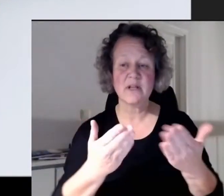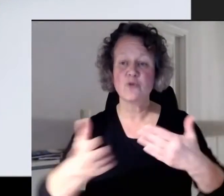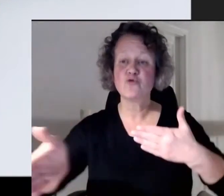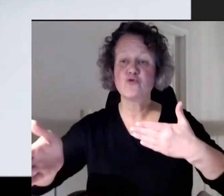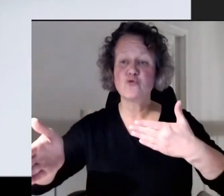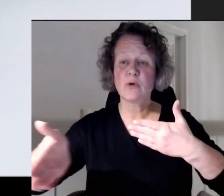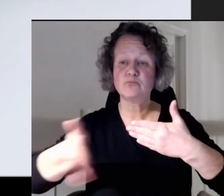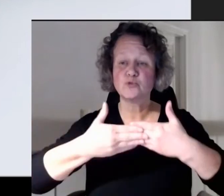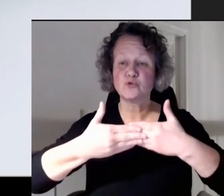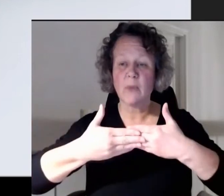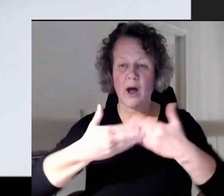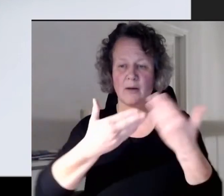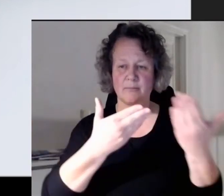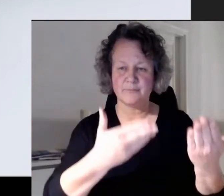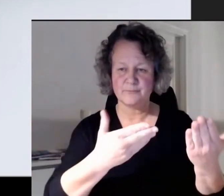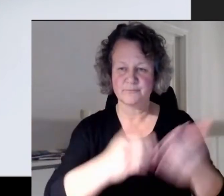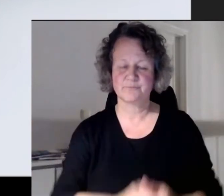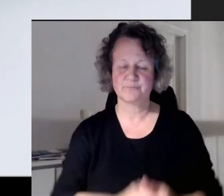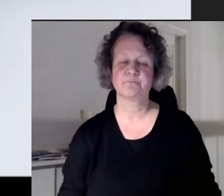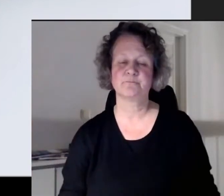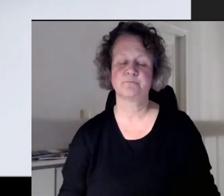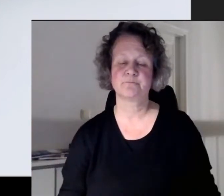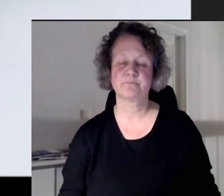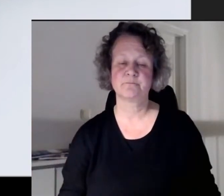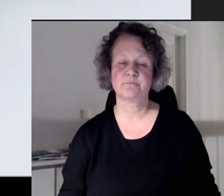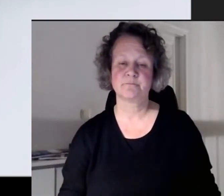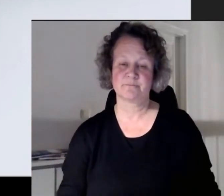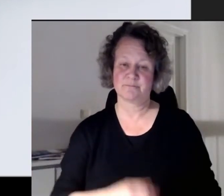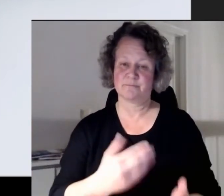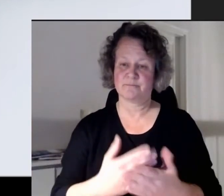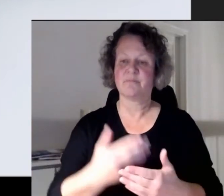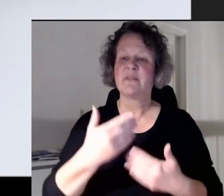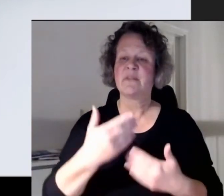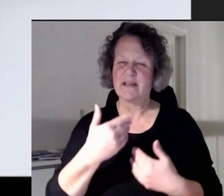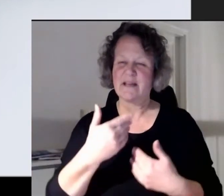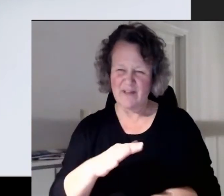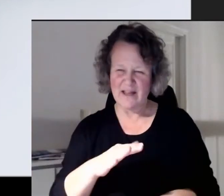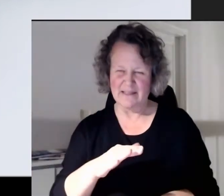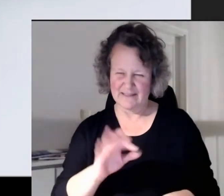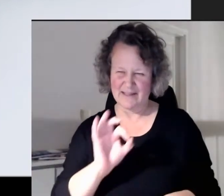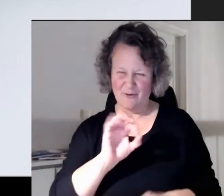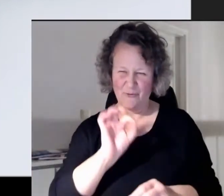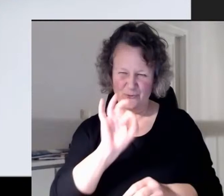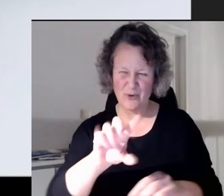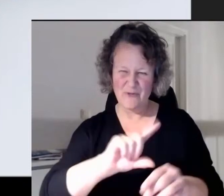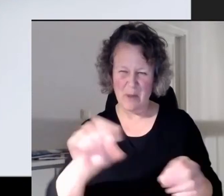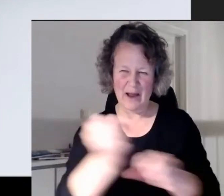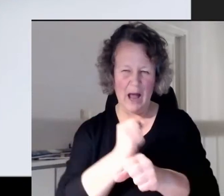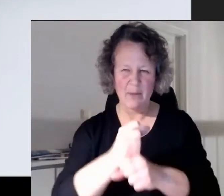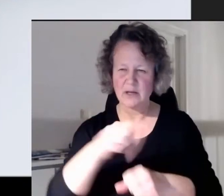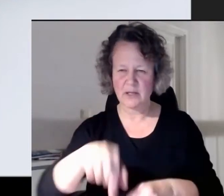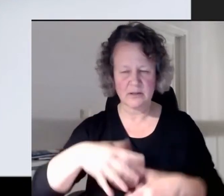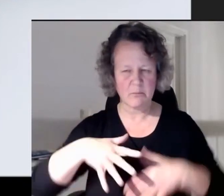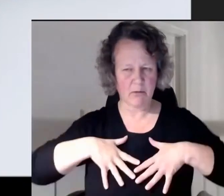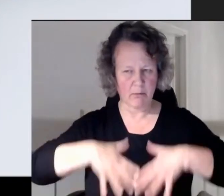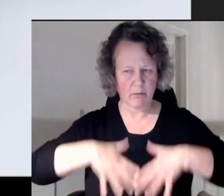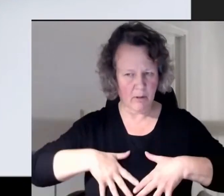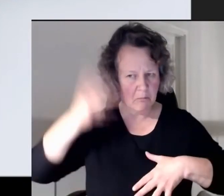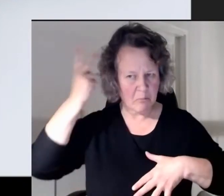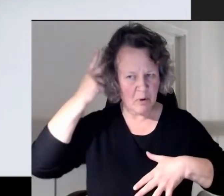it's the intention, of course, is the purpose is to close a door, and you say